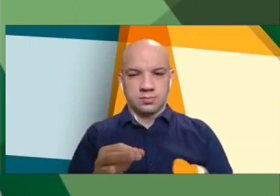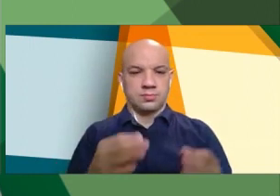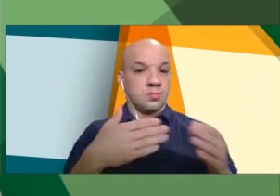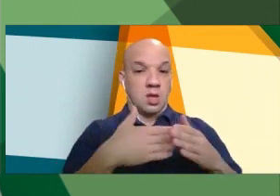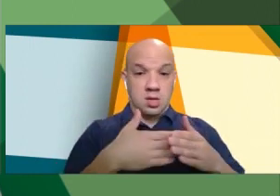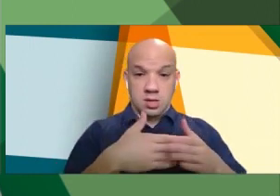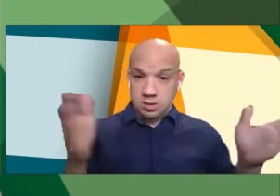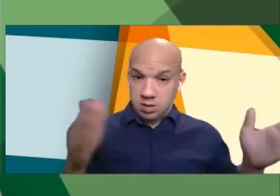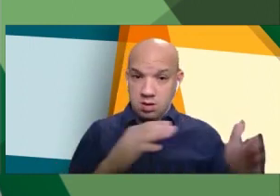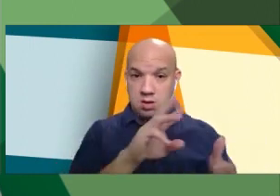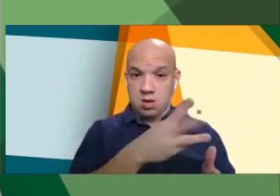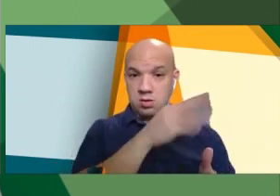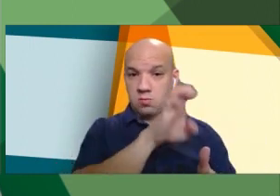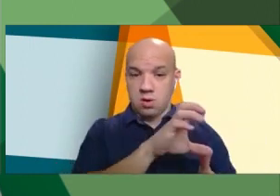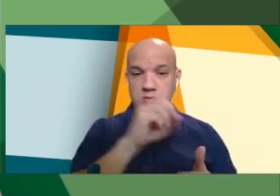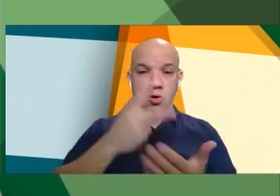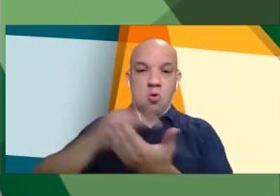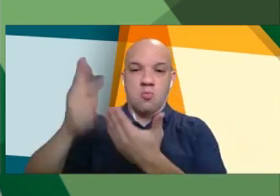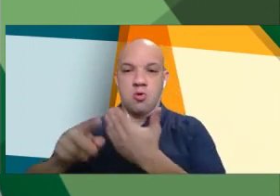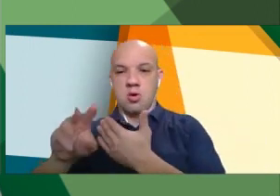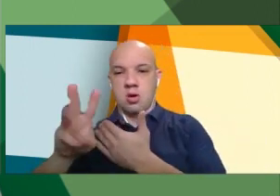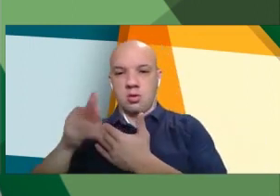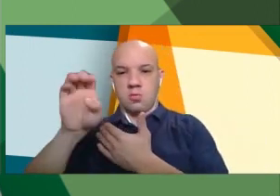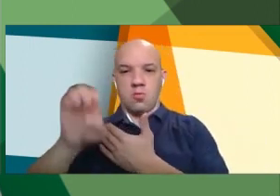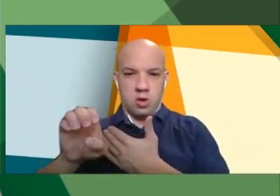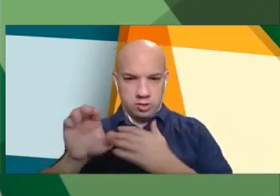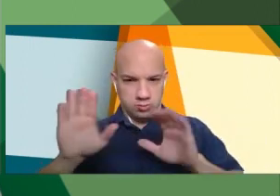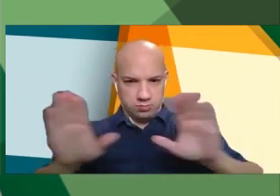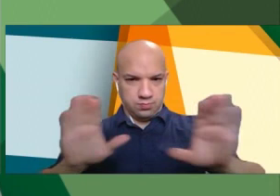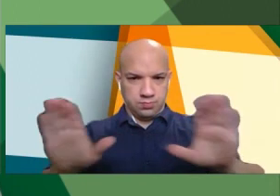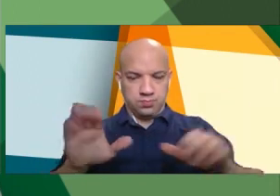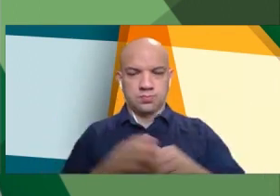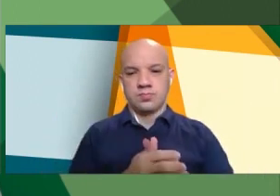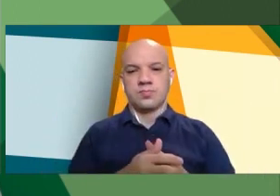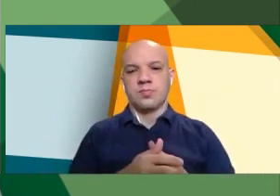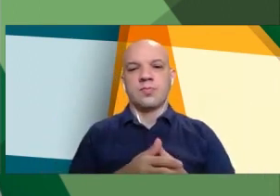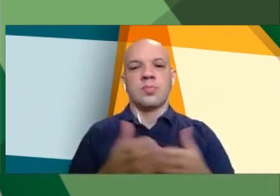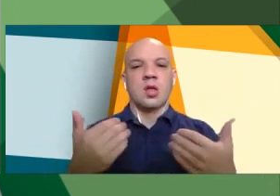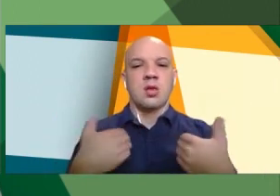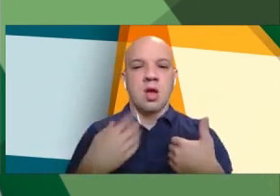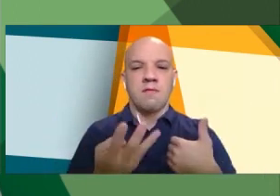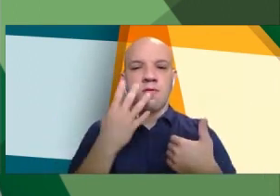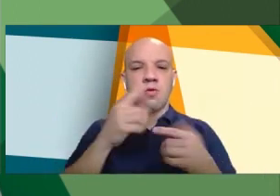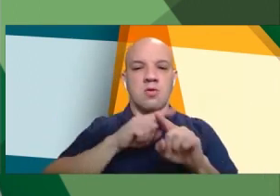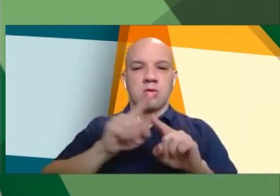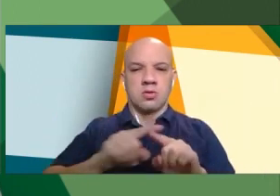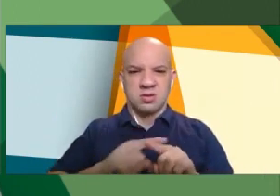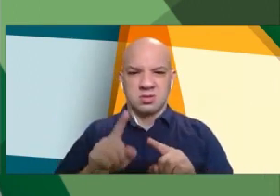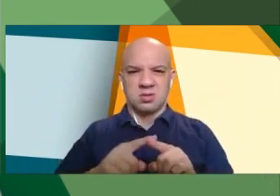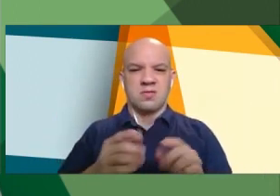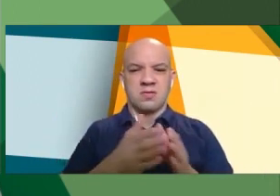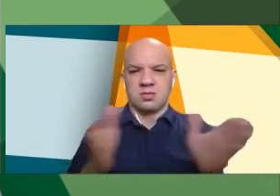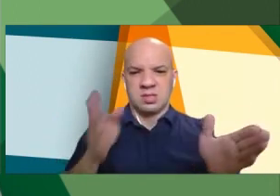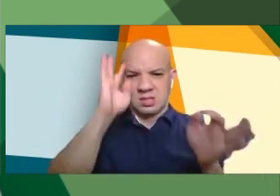have a project wage decision. And there you have 4 different general wage determination,